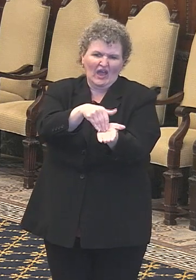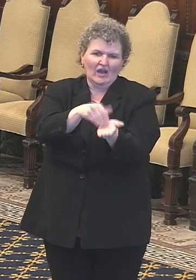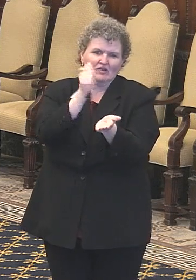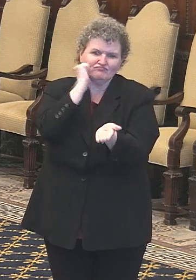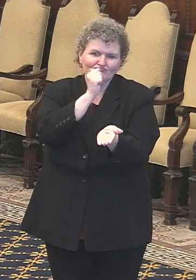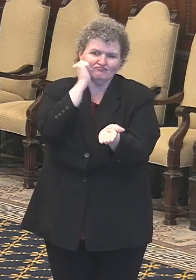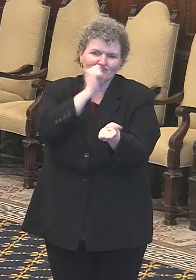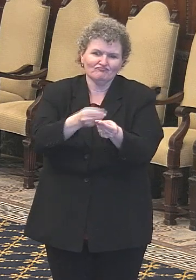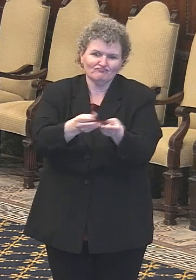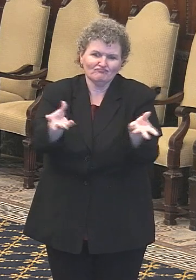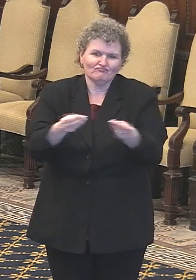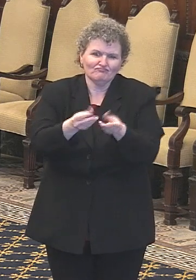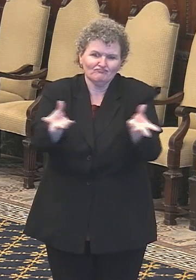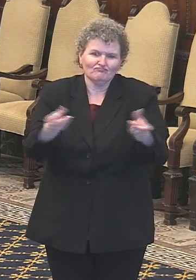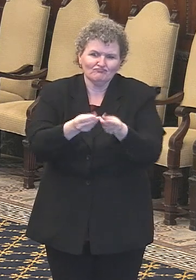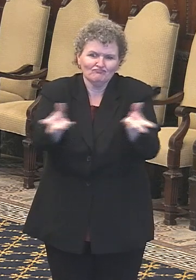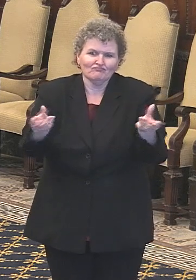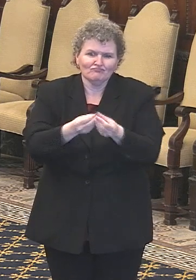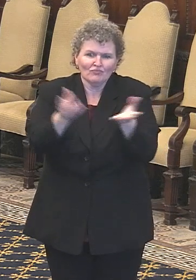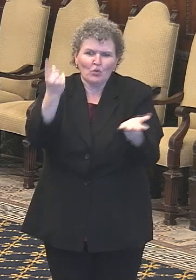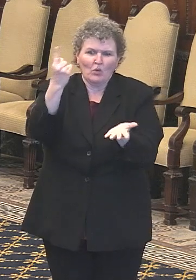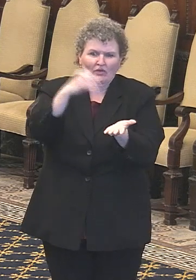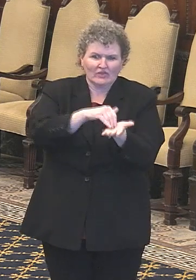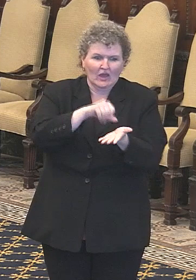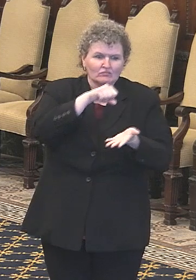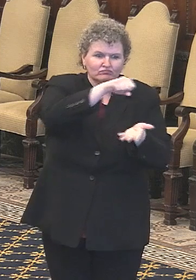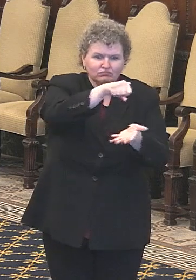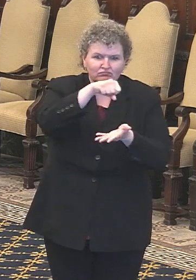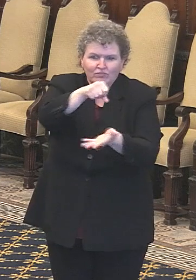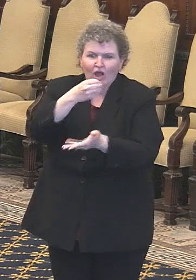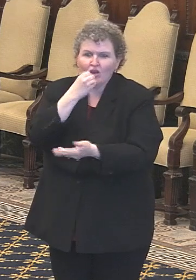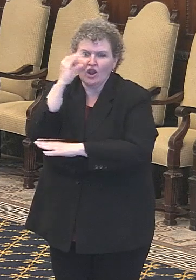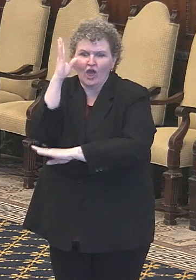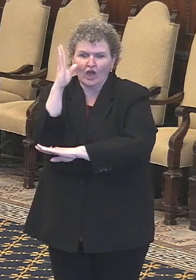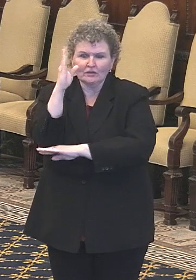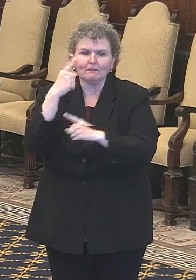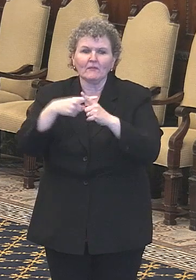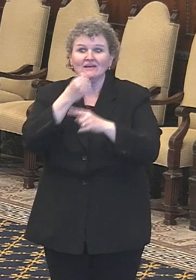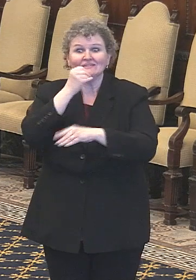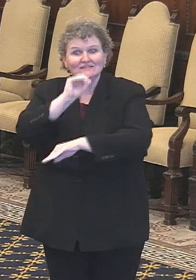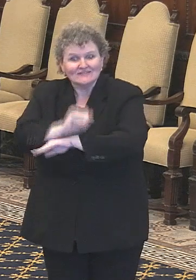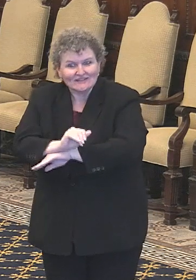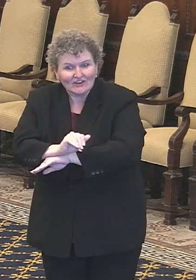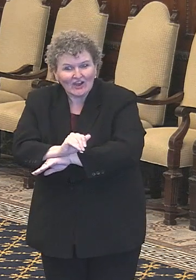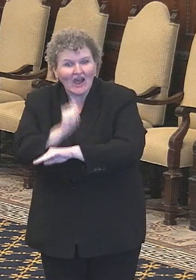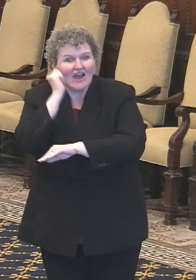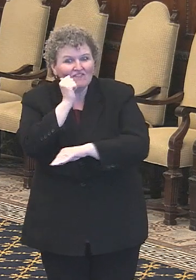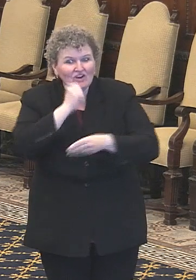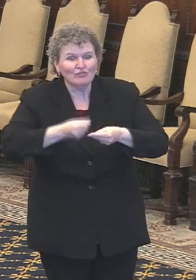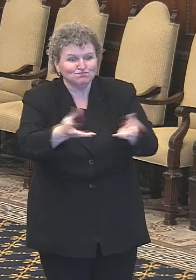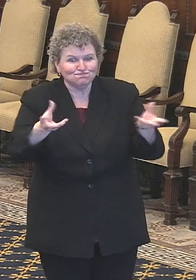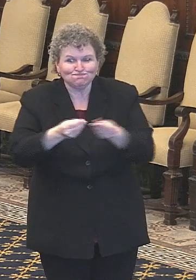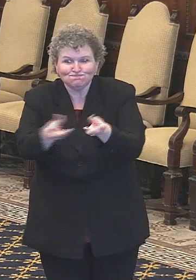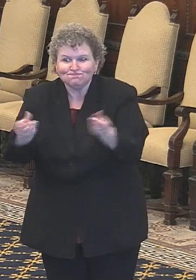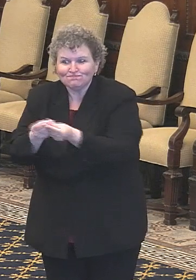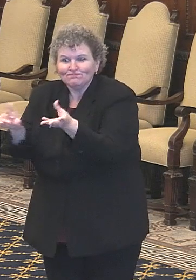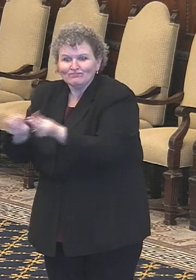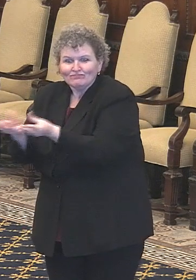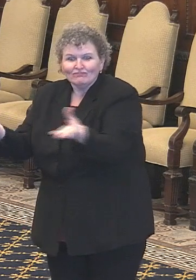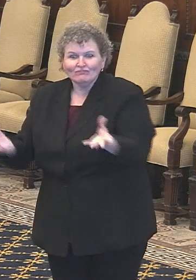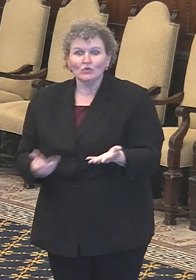package containing lunch and dinner, for a total of 2,000 meals provided each day. What sets the new sites apart from others is that